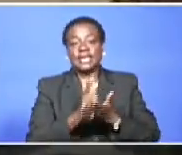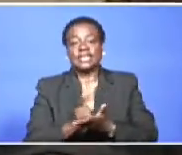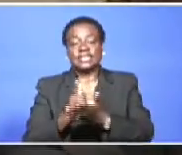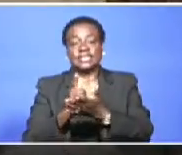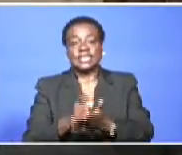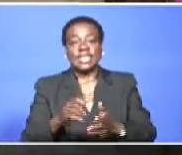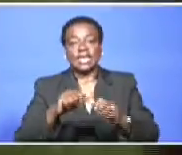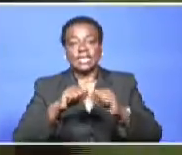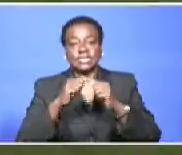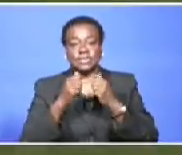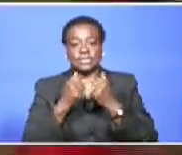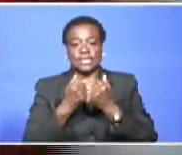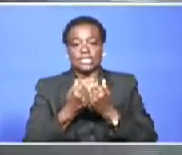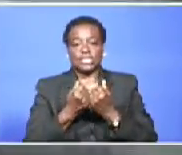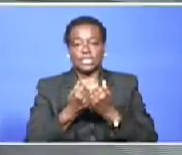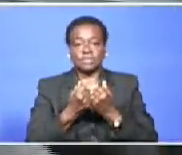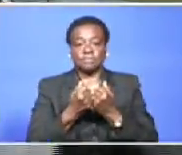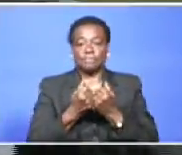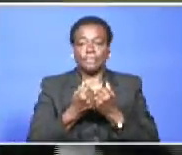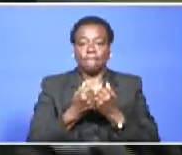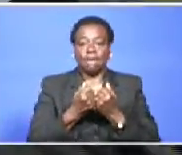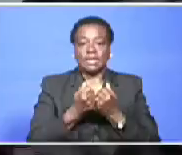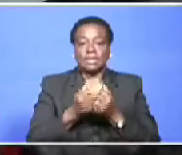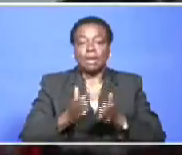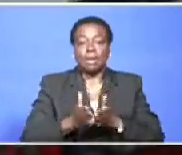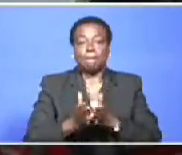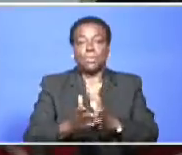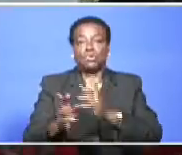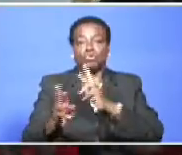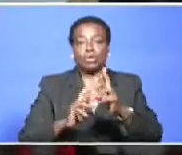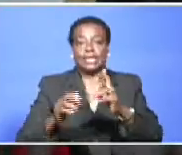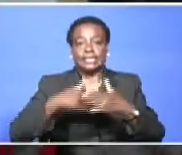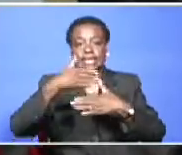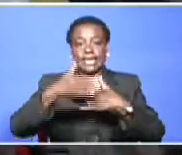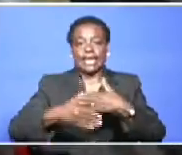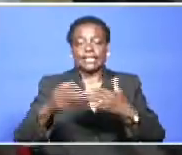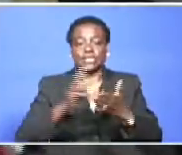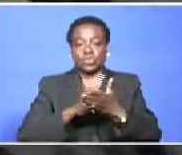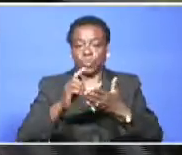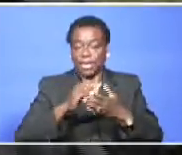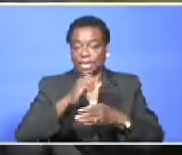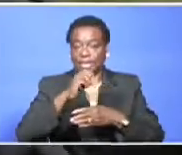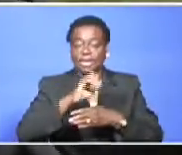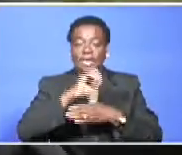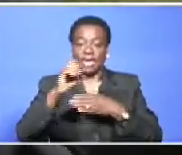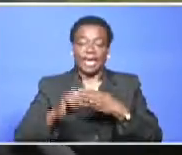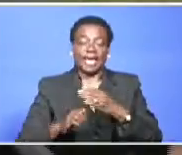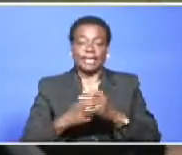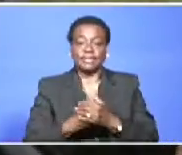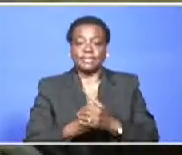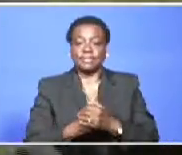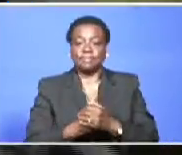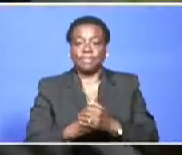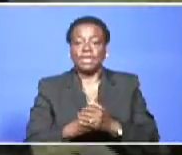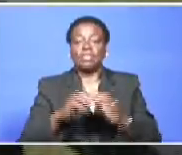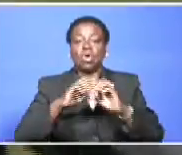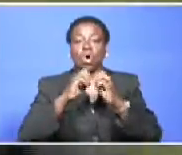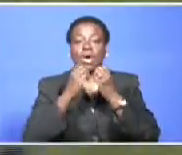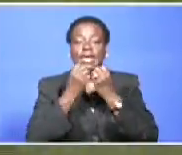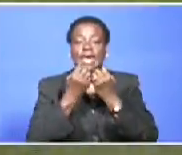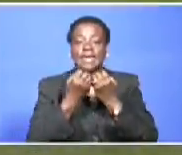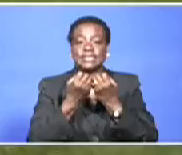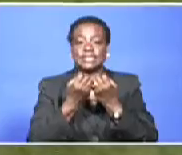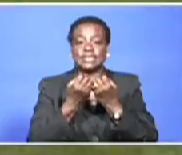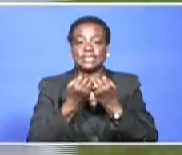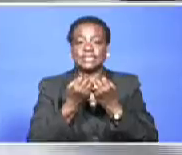its Switch Up Regatta next weekend, which serves as its annual fundraiser for its major regatta held in June. Organizers and skippers